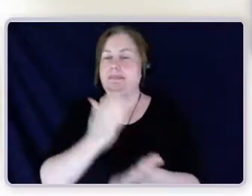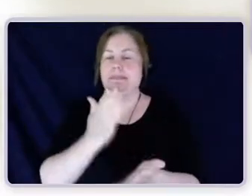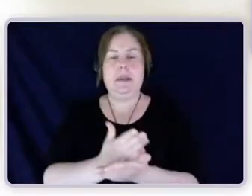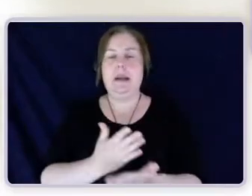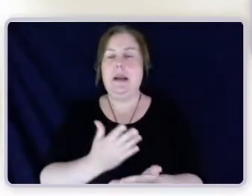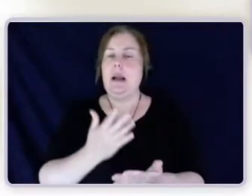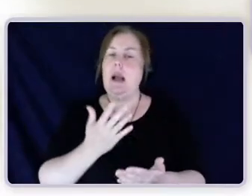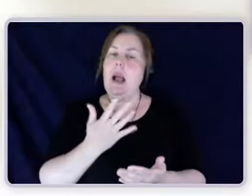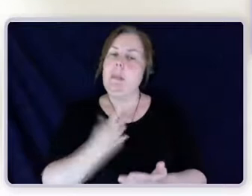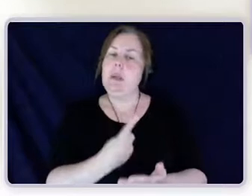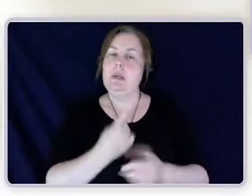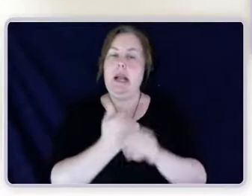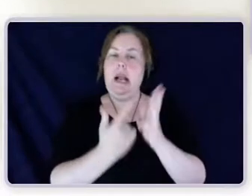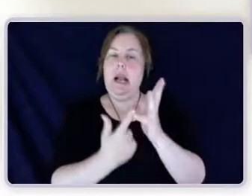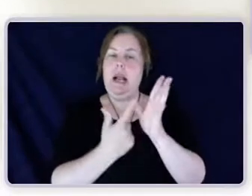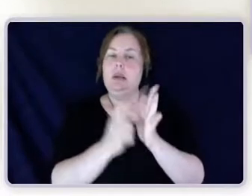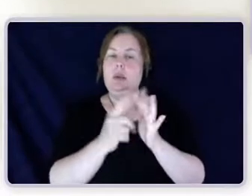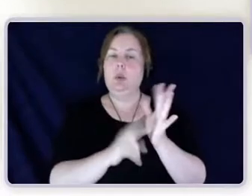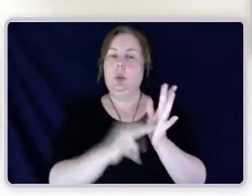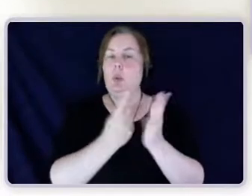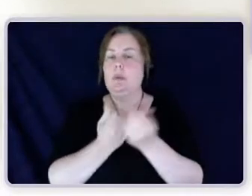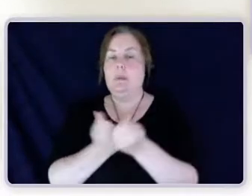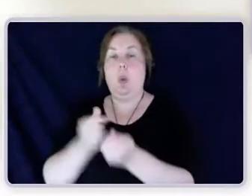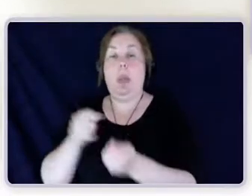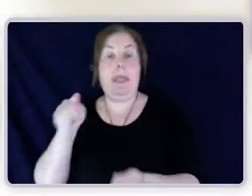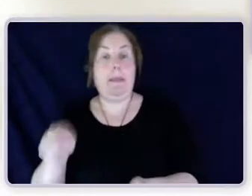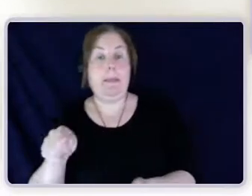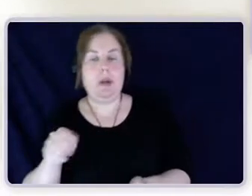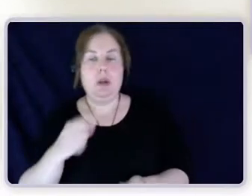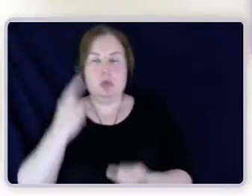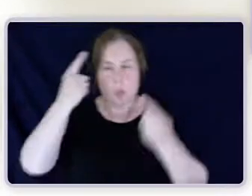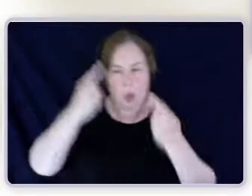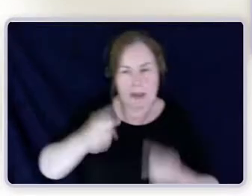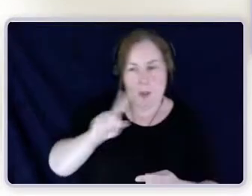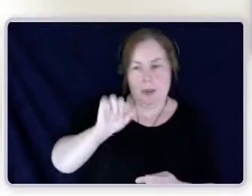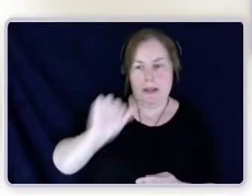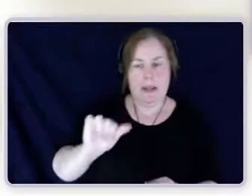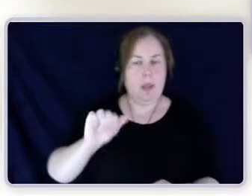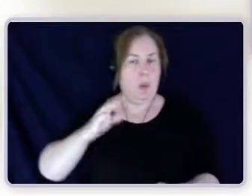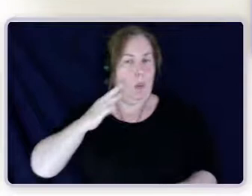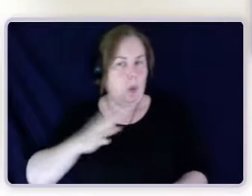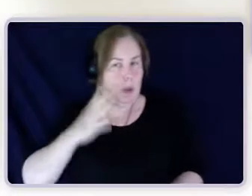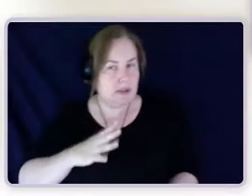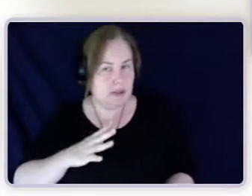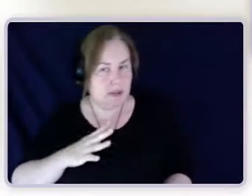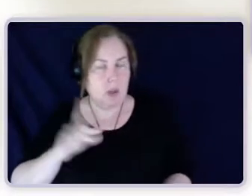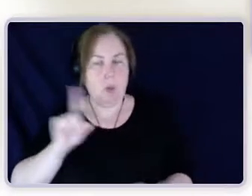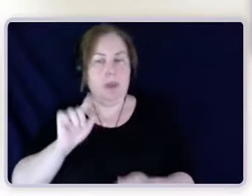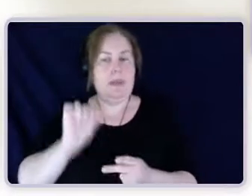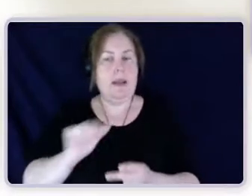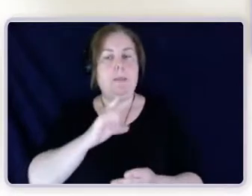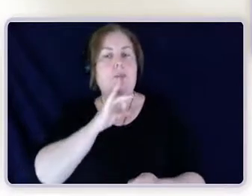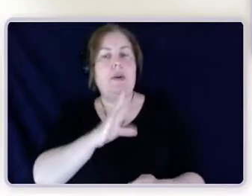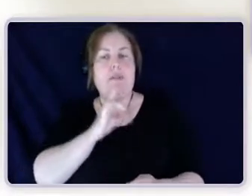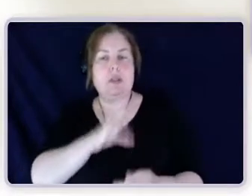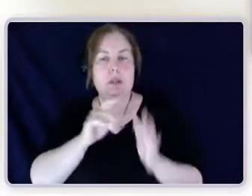to try to understand what is the person's will and what is the person's preferences as well. They can change over